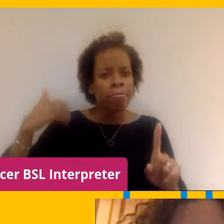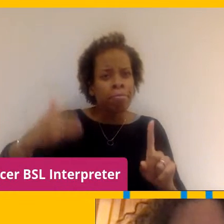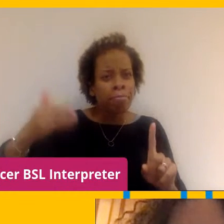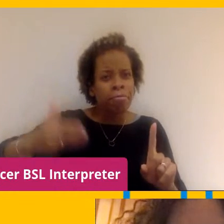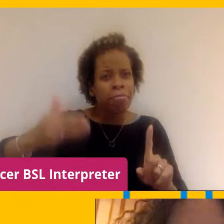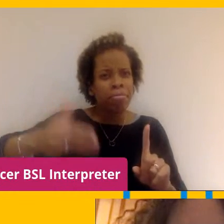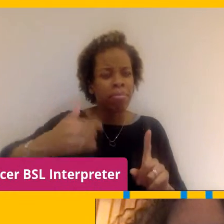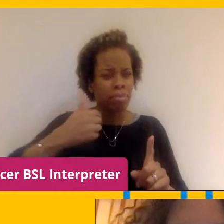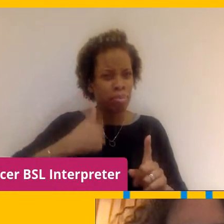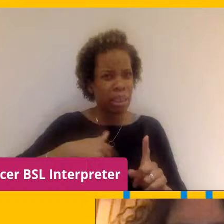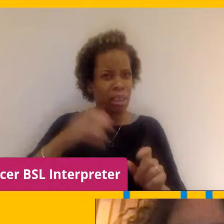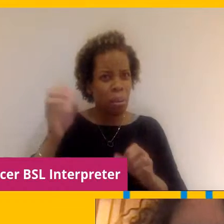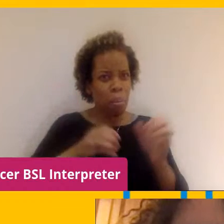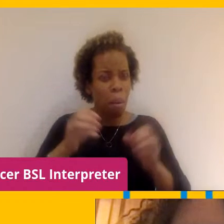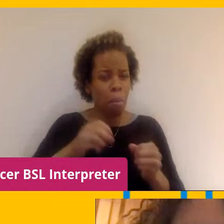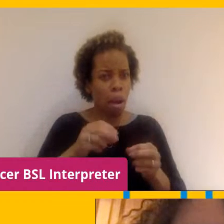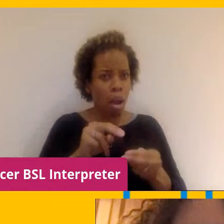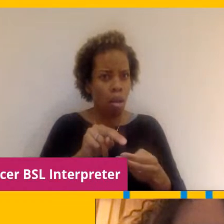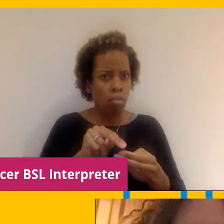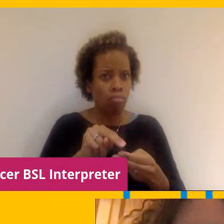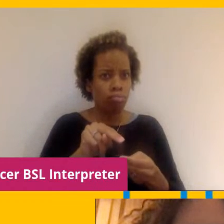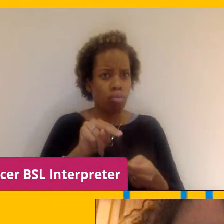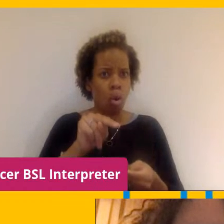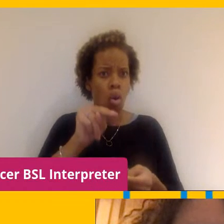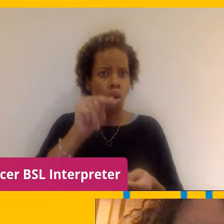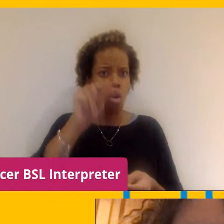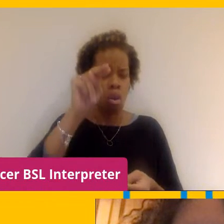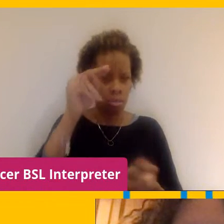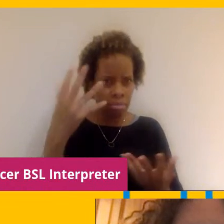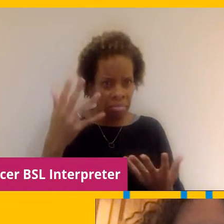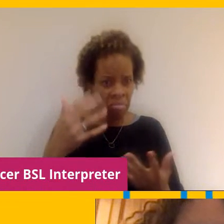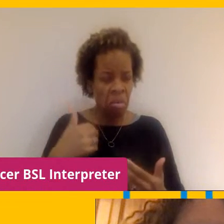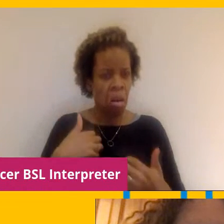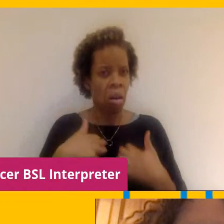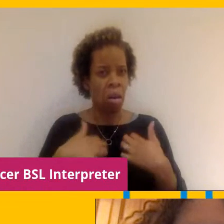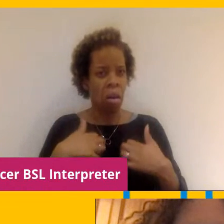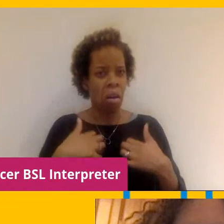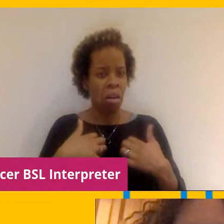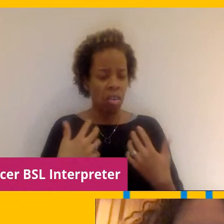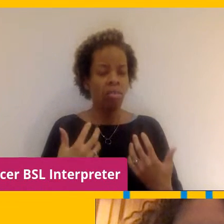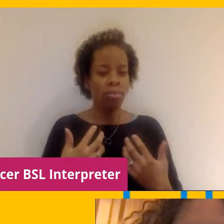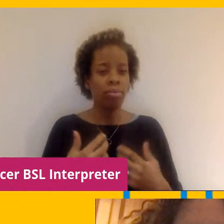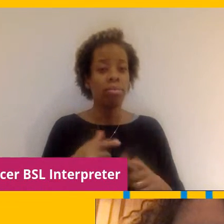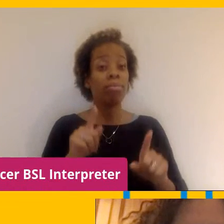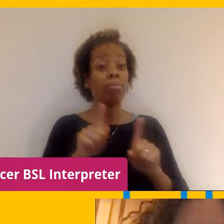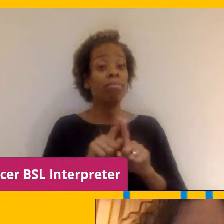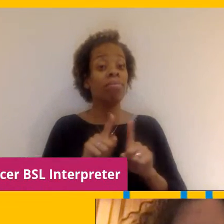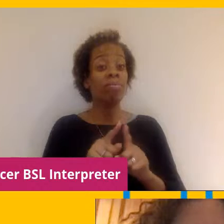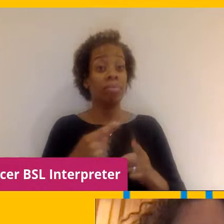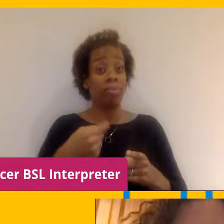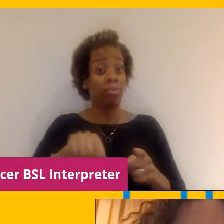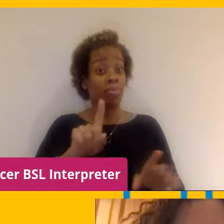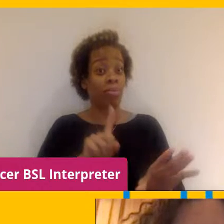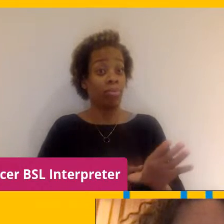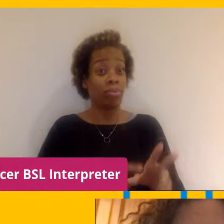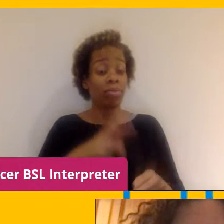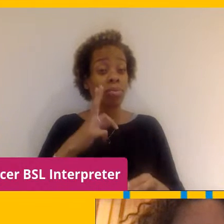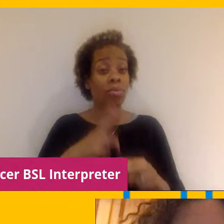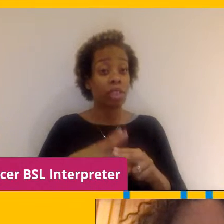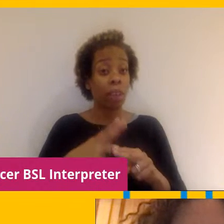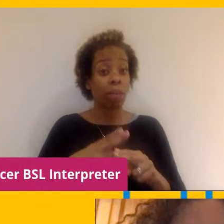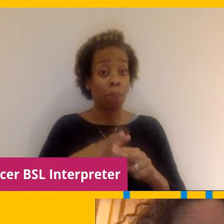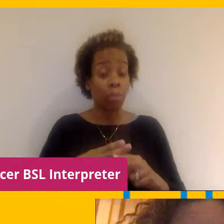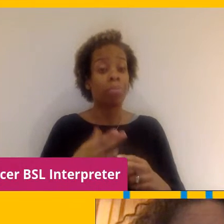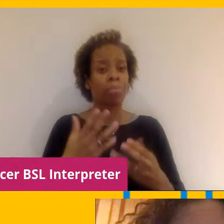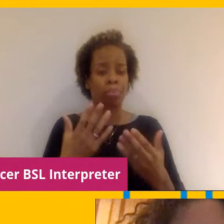members, which is really, really welcome. And just to sort of add in the fact that this year in particular, Sheffield has pursued a really